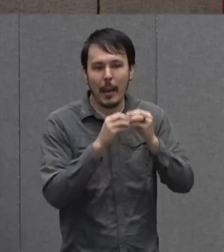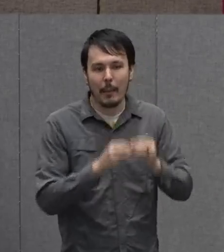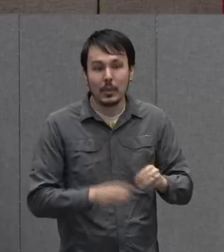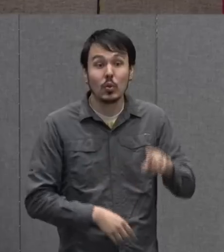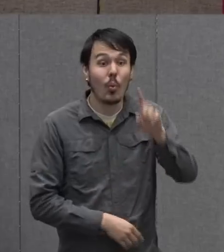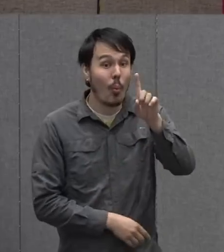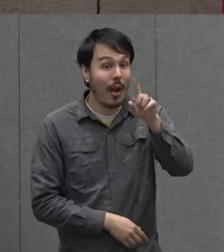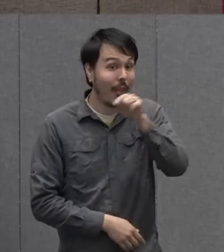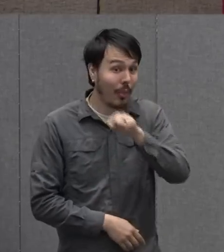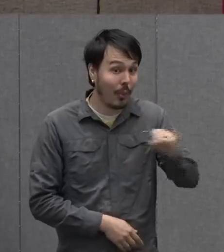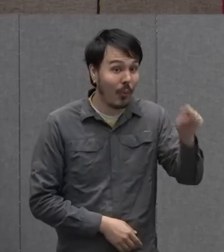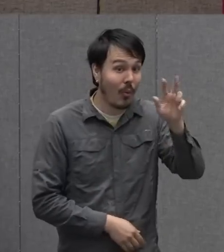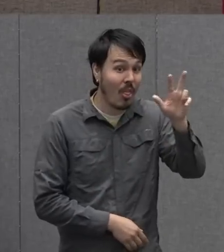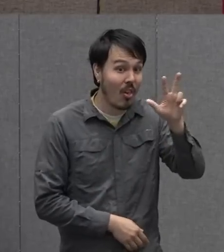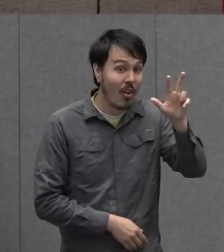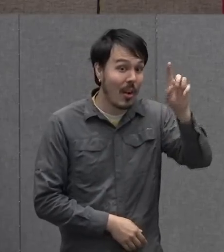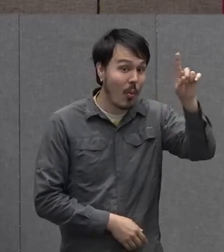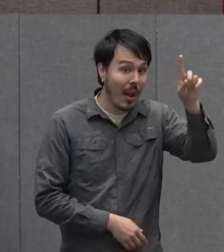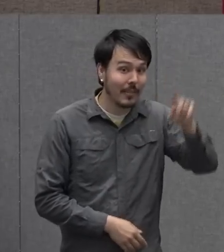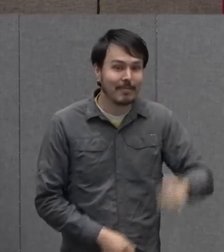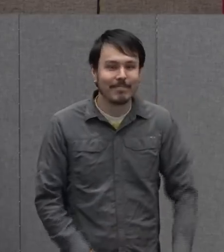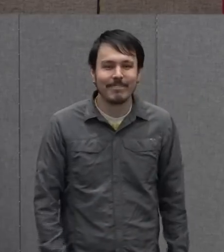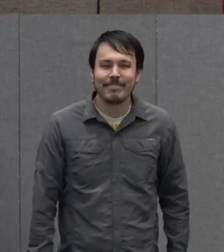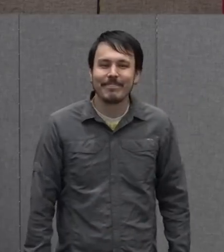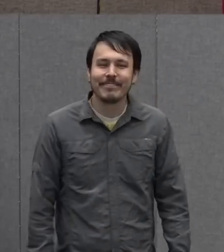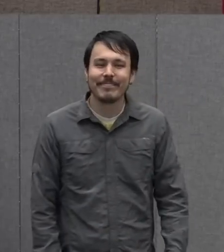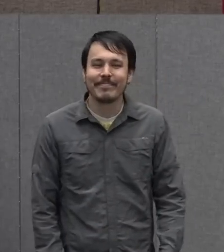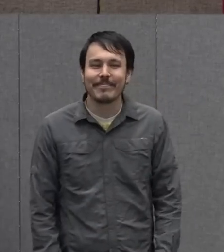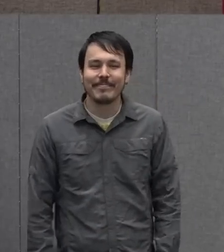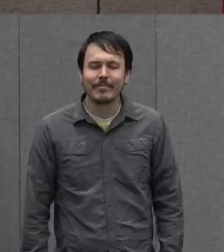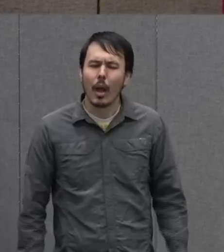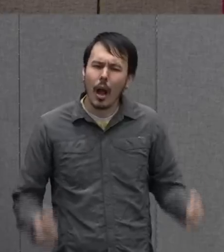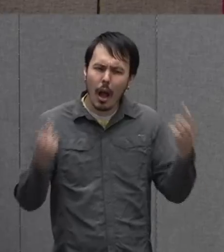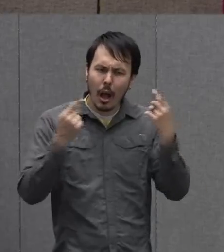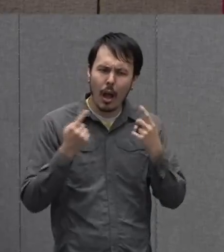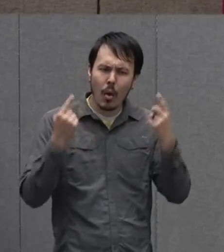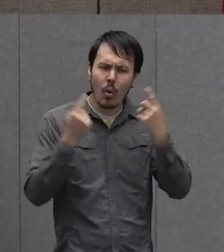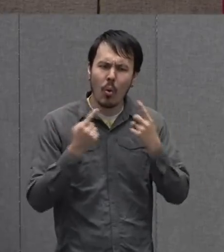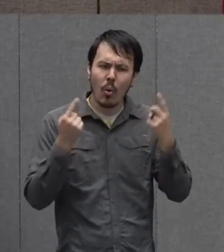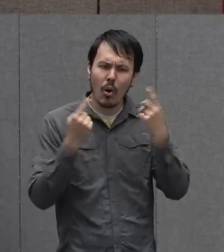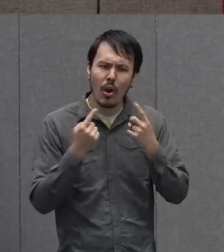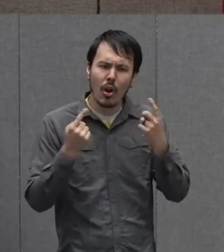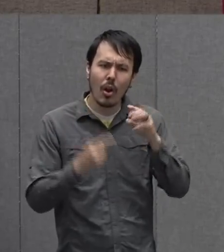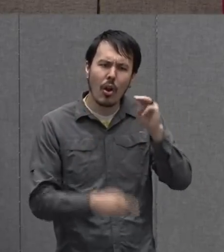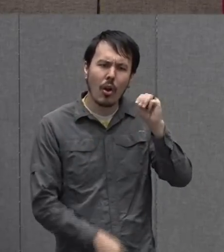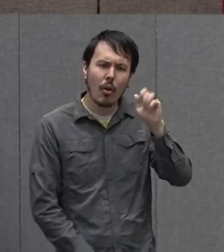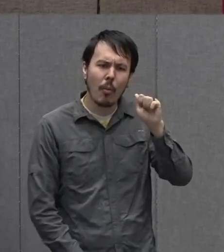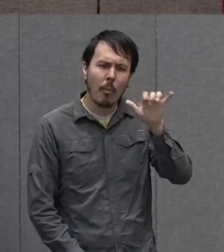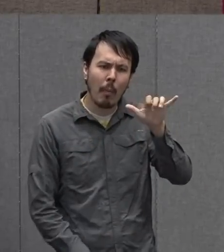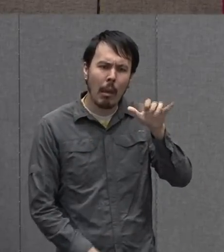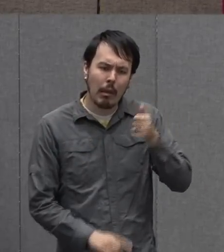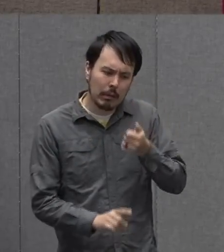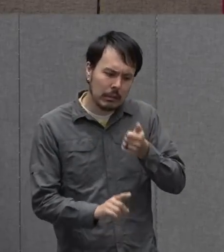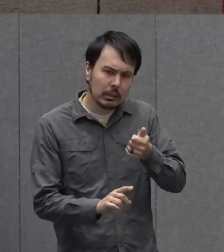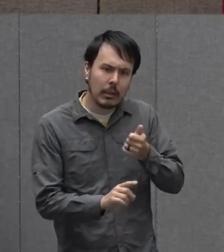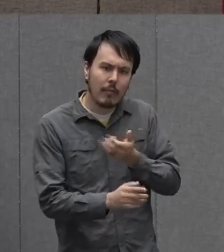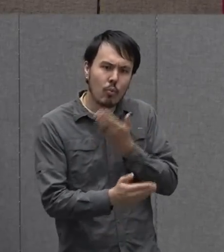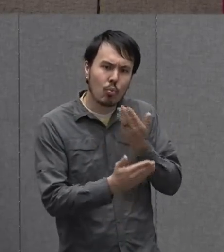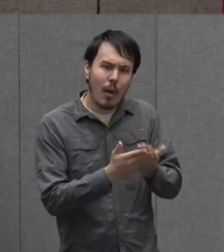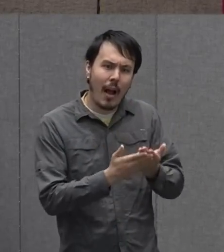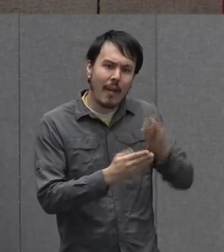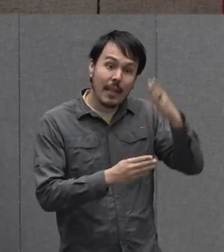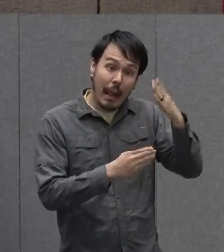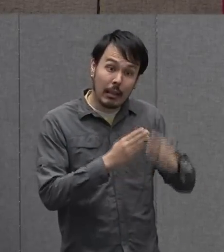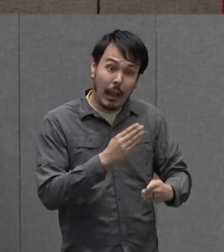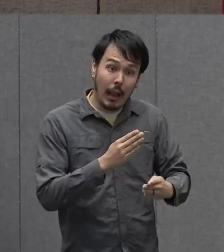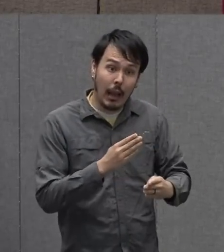through 31. I wonder what day May will end on. Why